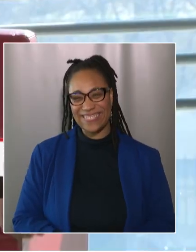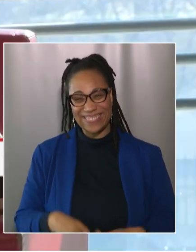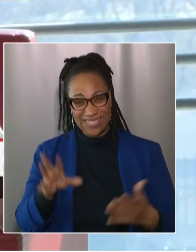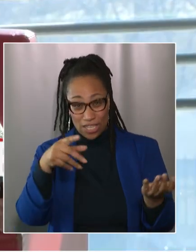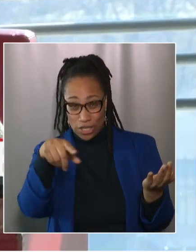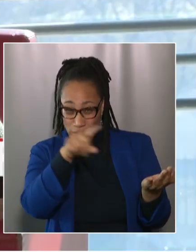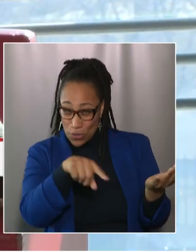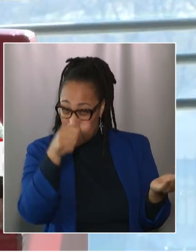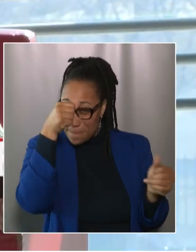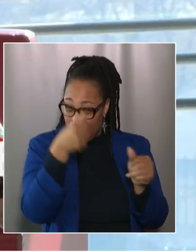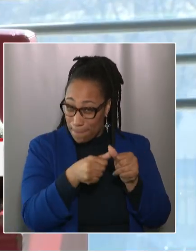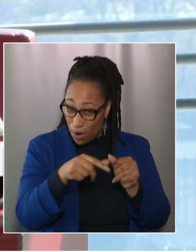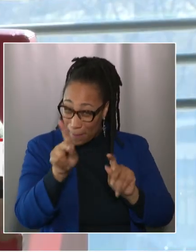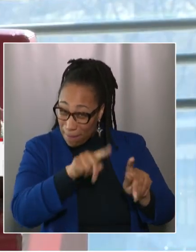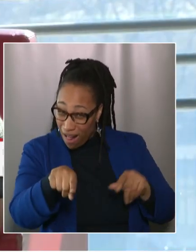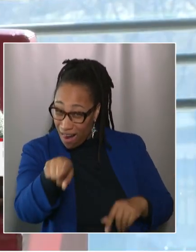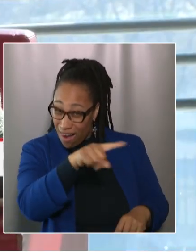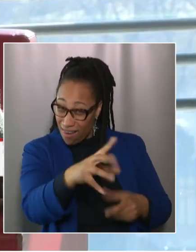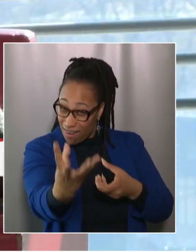Mayor,